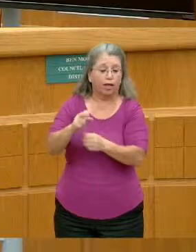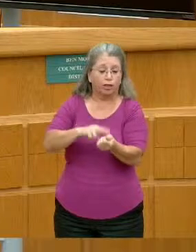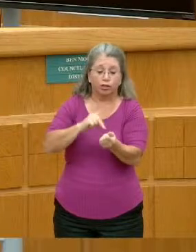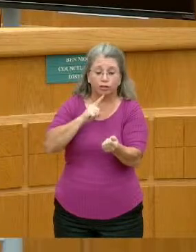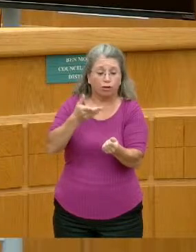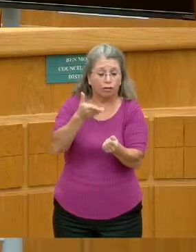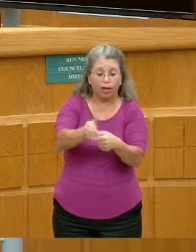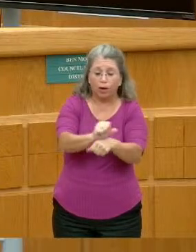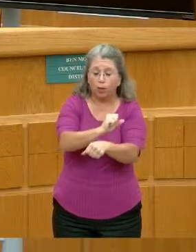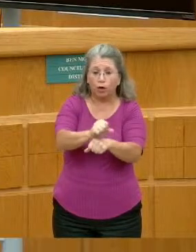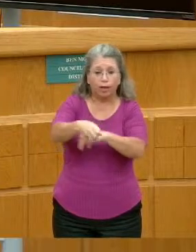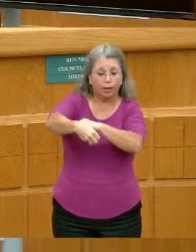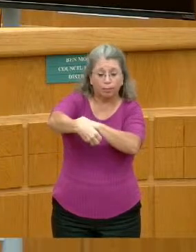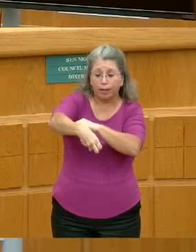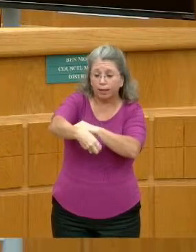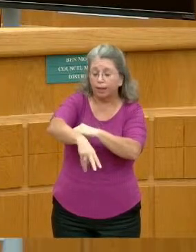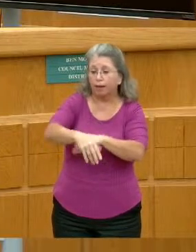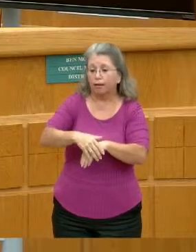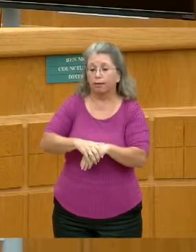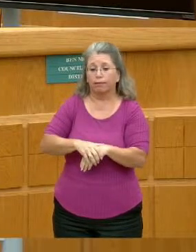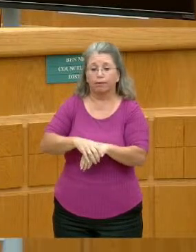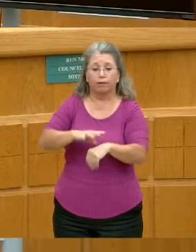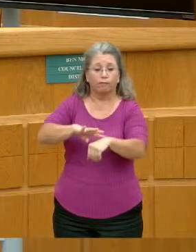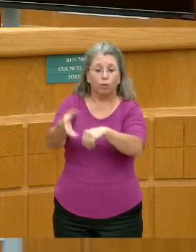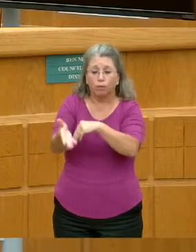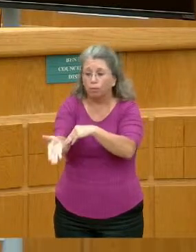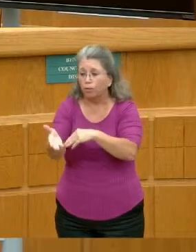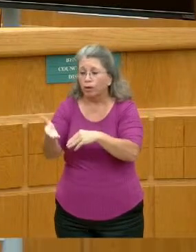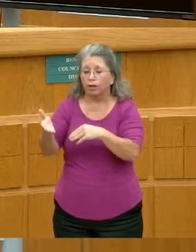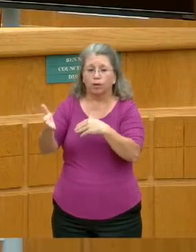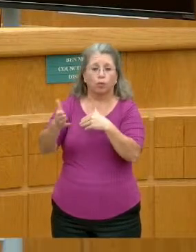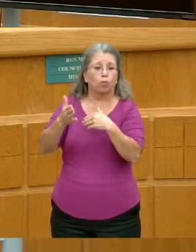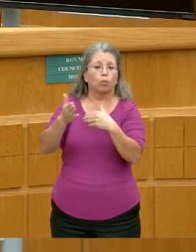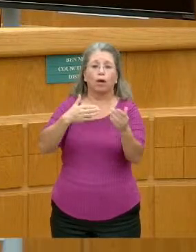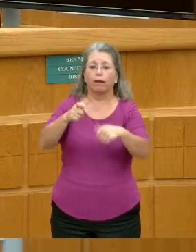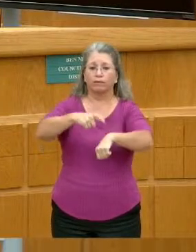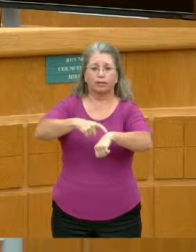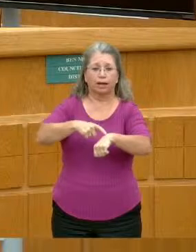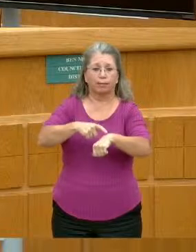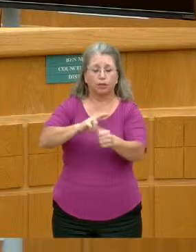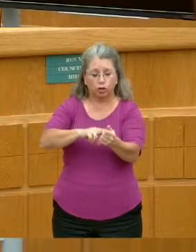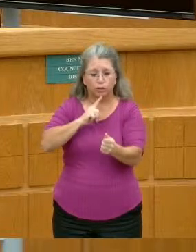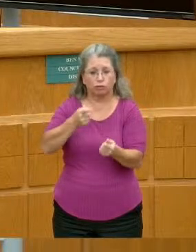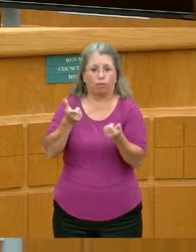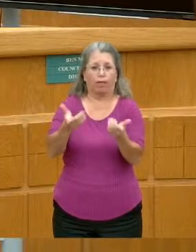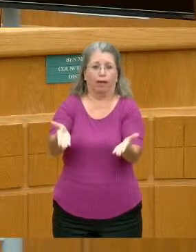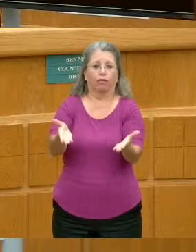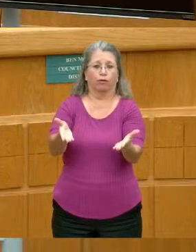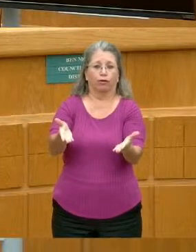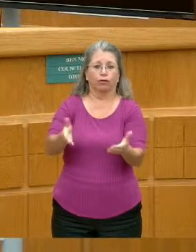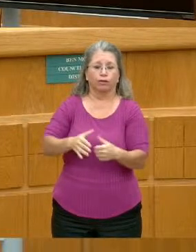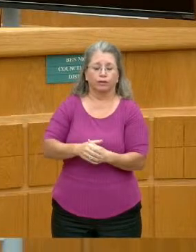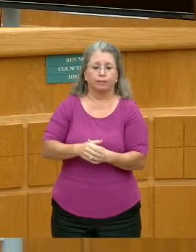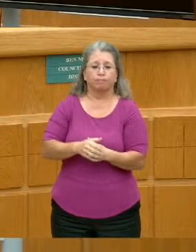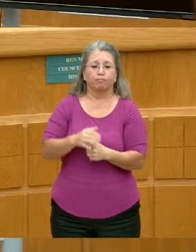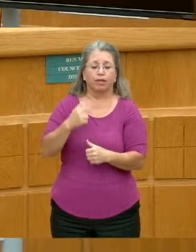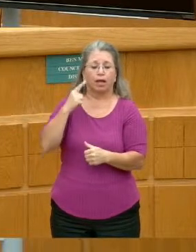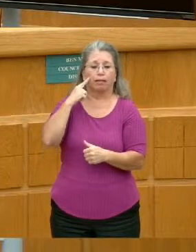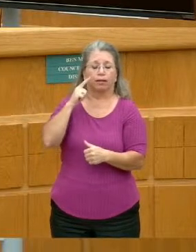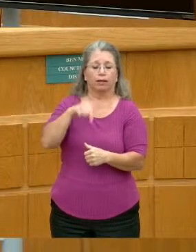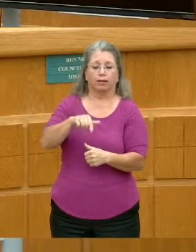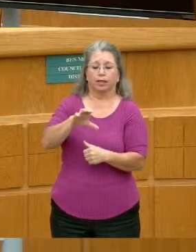they're there, at 4, whatever, they're there. And I think the